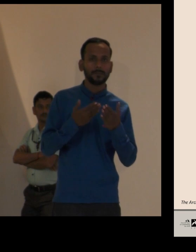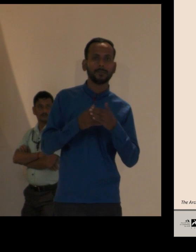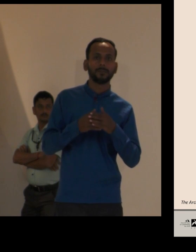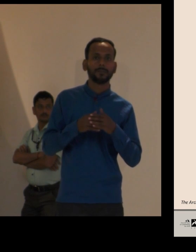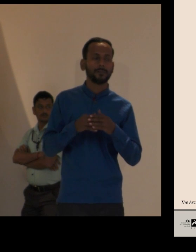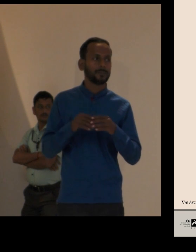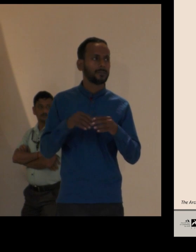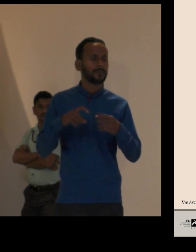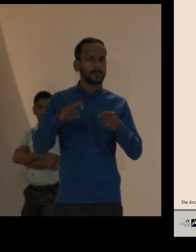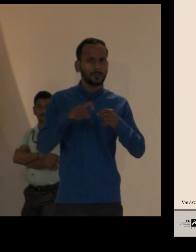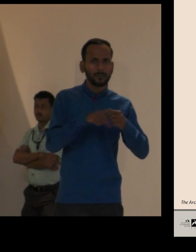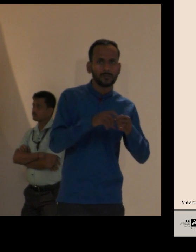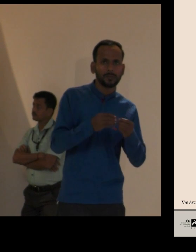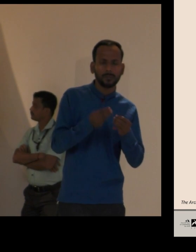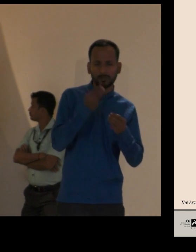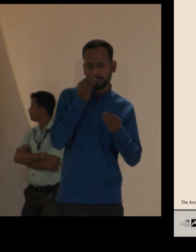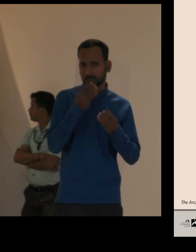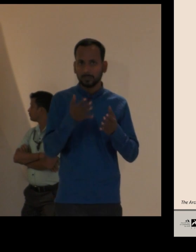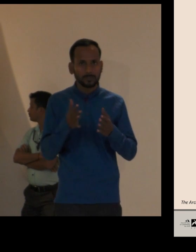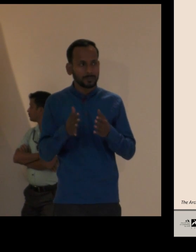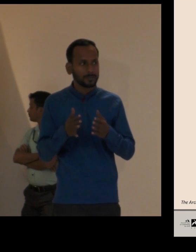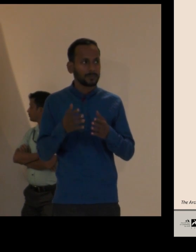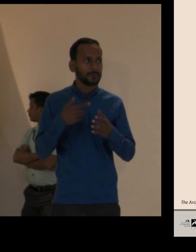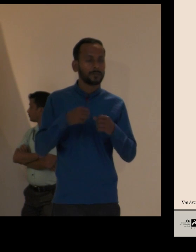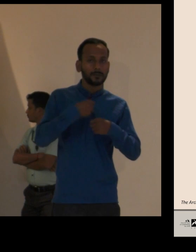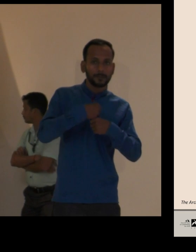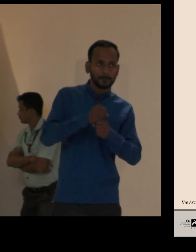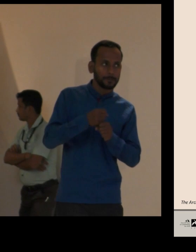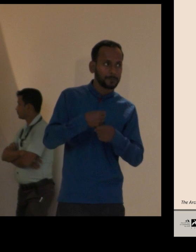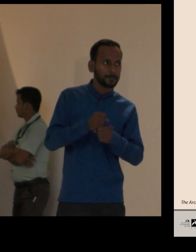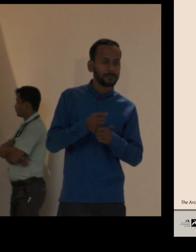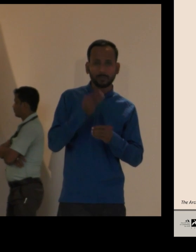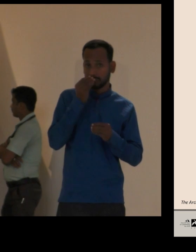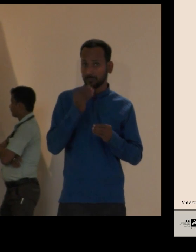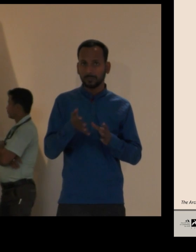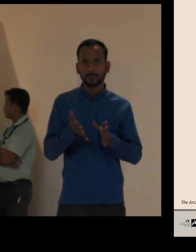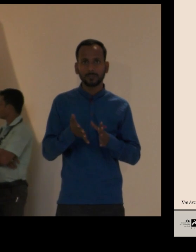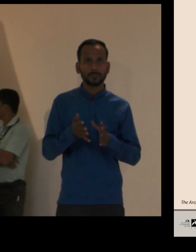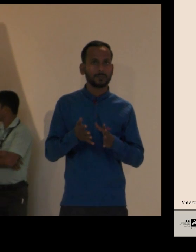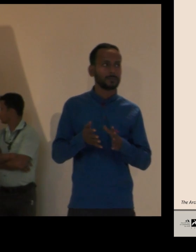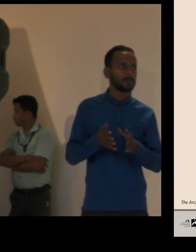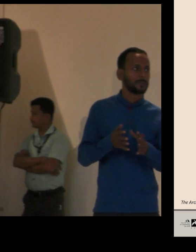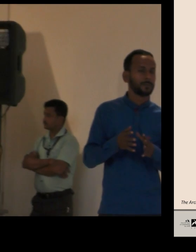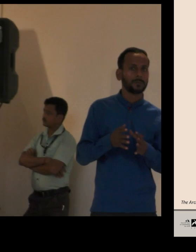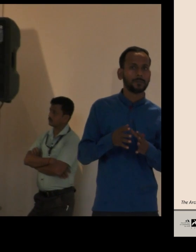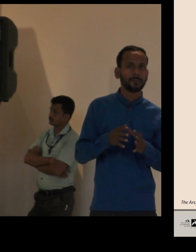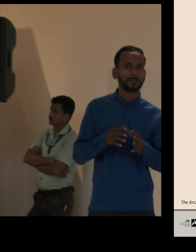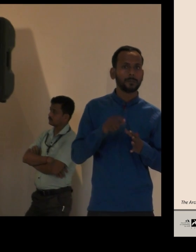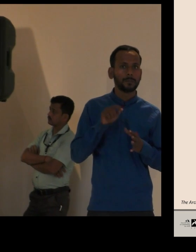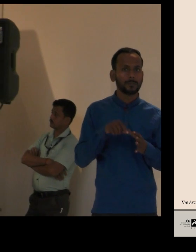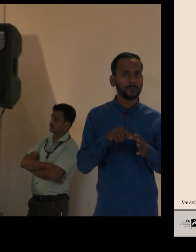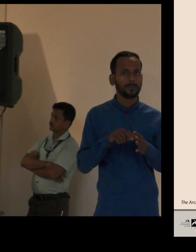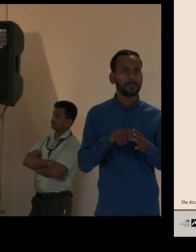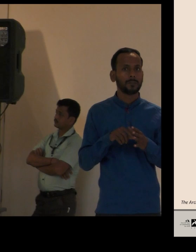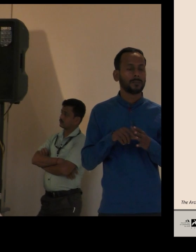easy. These openings to curations are not easy because they open up all kinds of